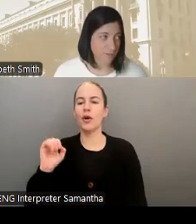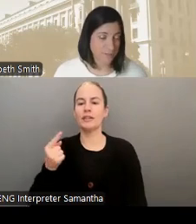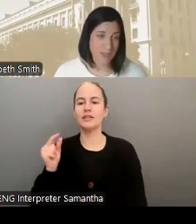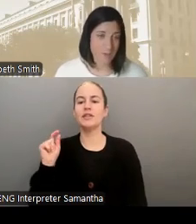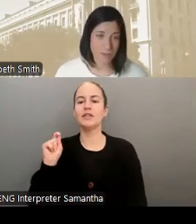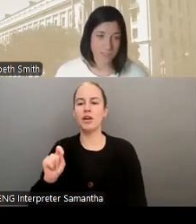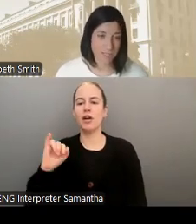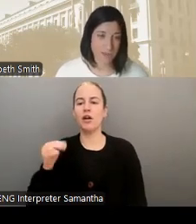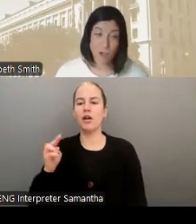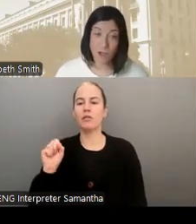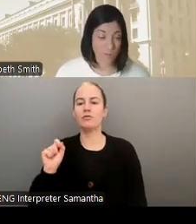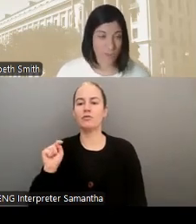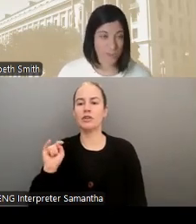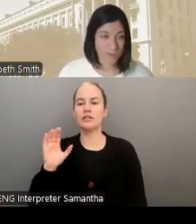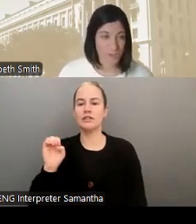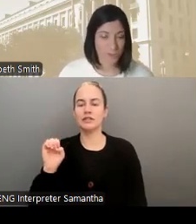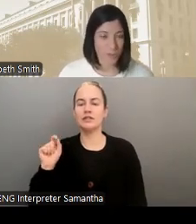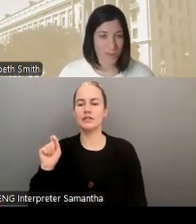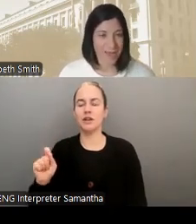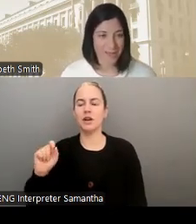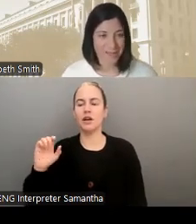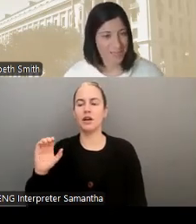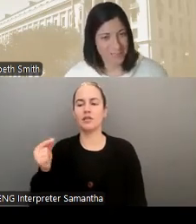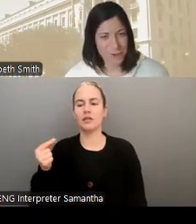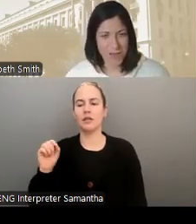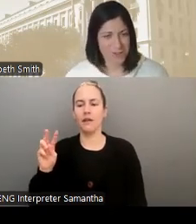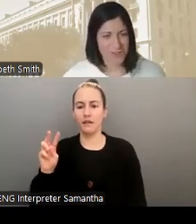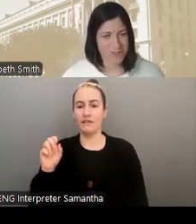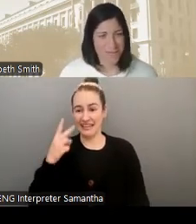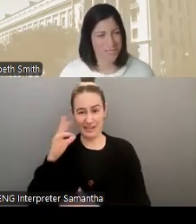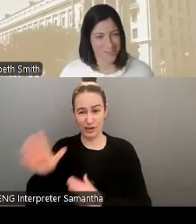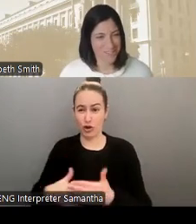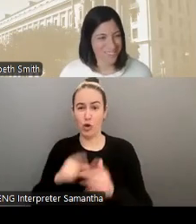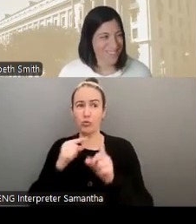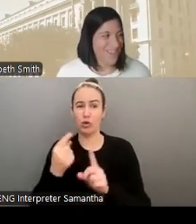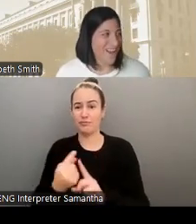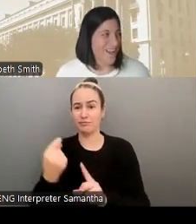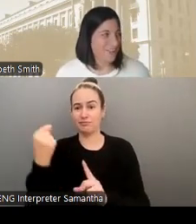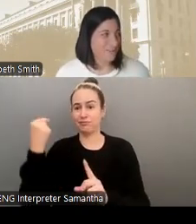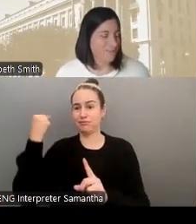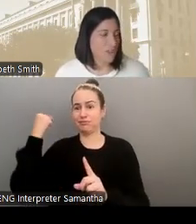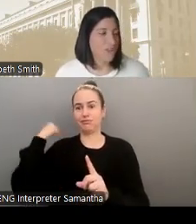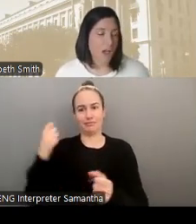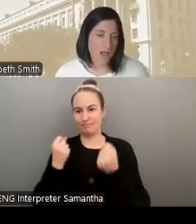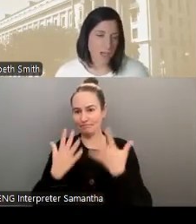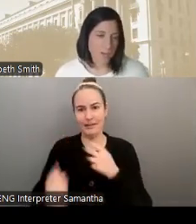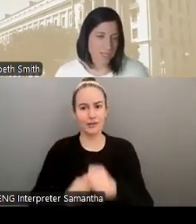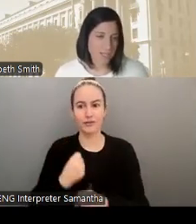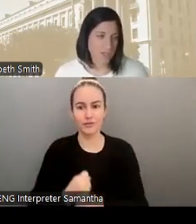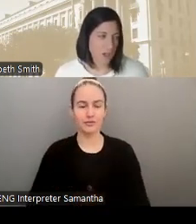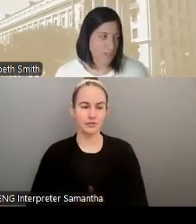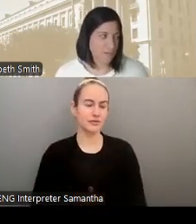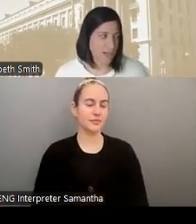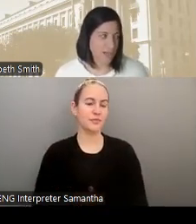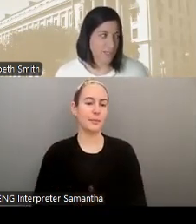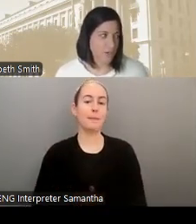oig.justice.gov. You can see all the reports that we have issued going back, many, many years. On our website,